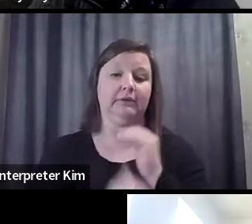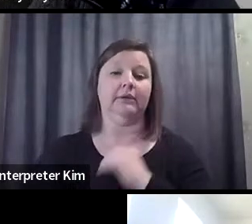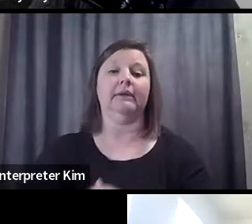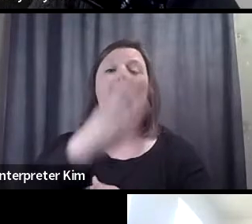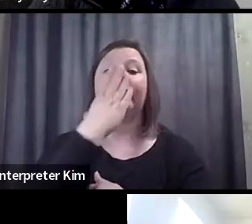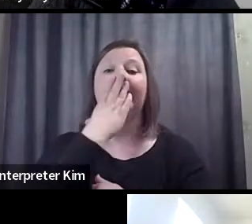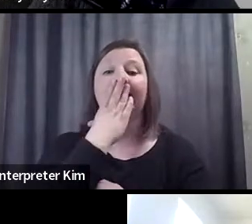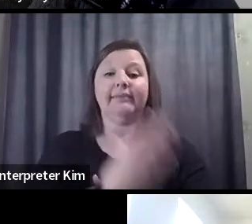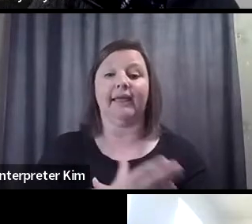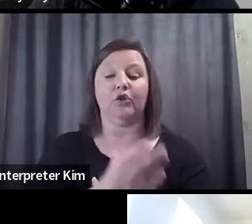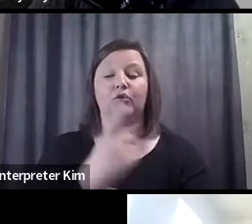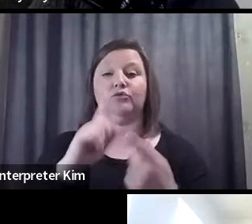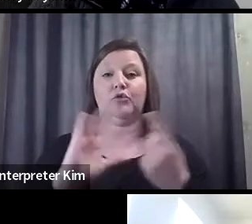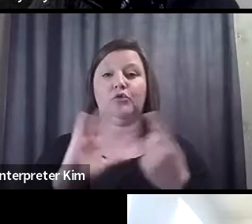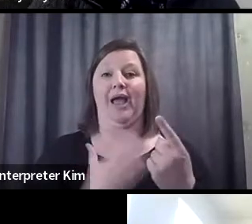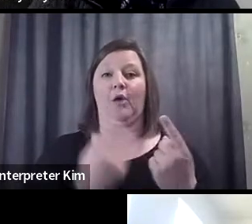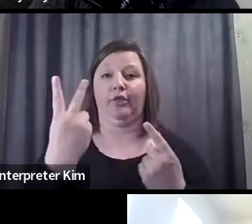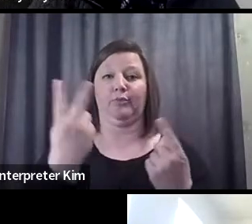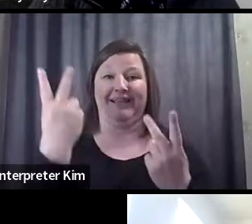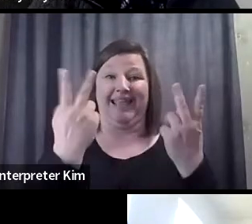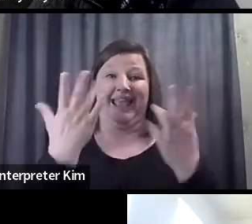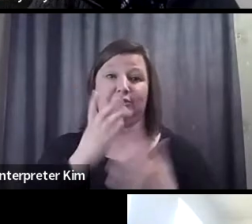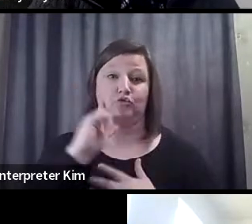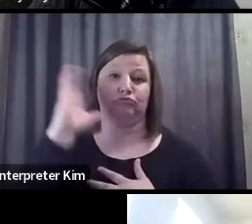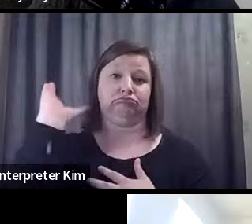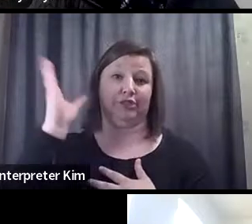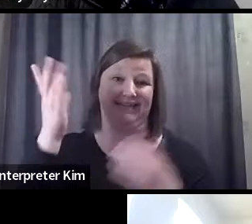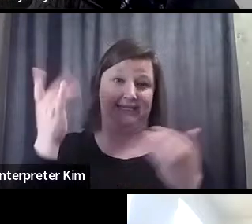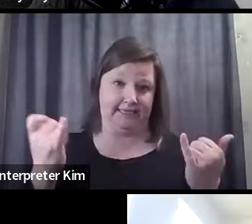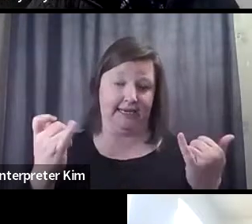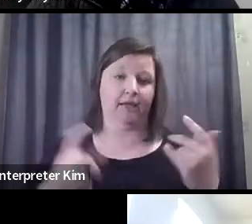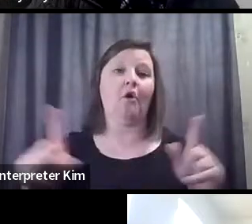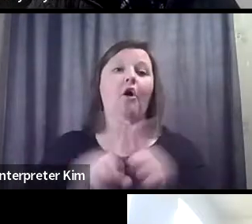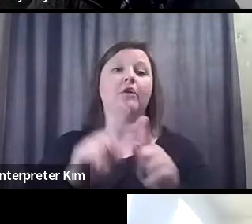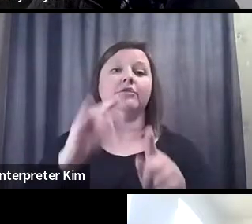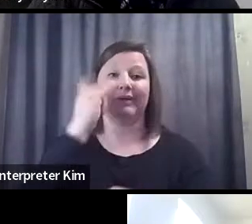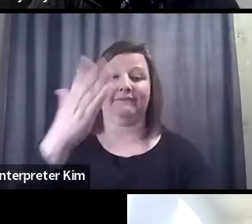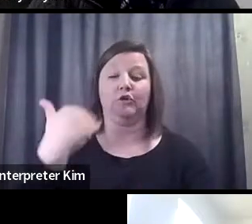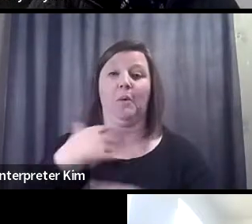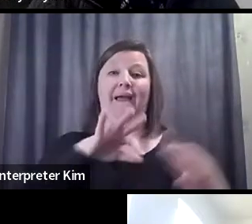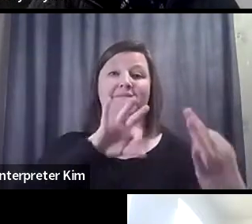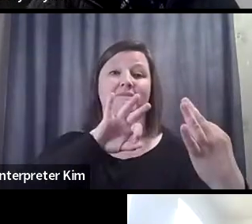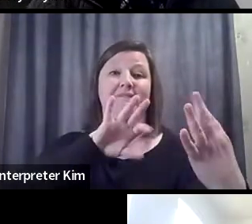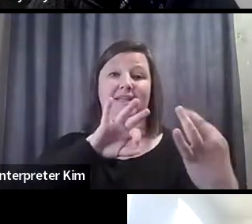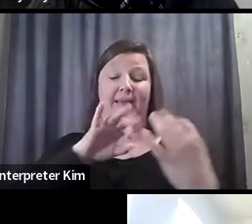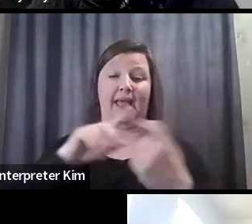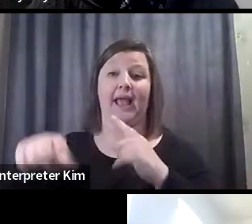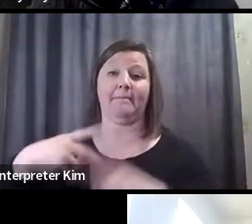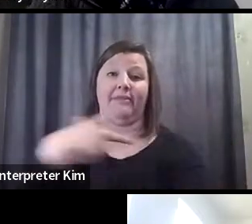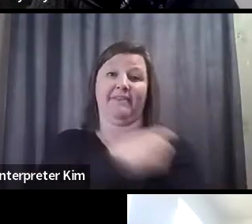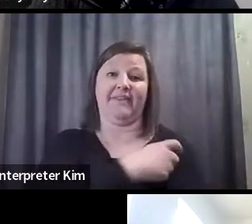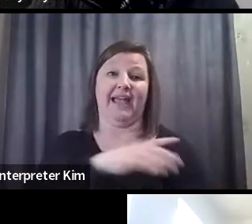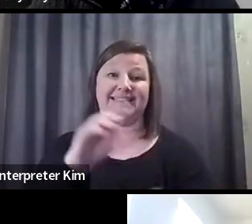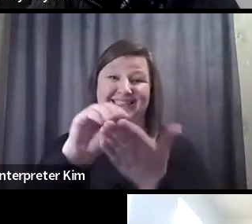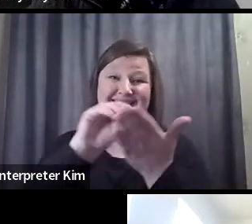shared with the group today. And also, if you do have feedback about the vaccine data, please email me.